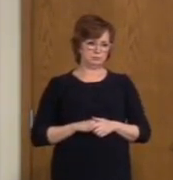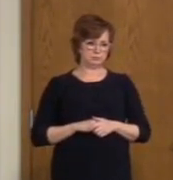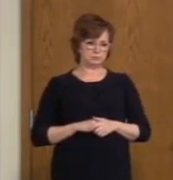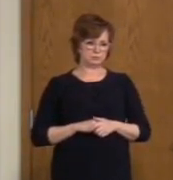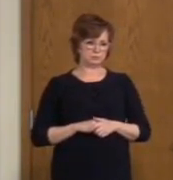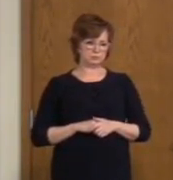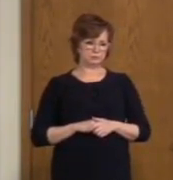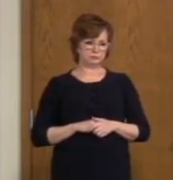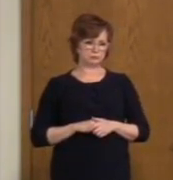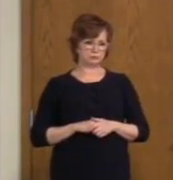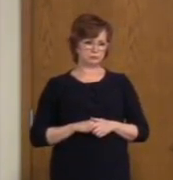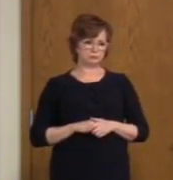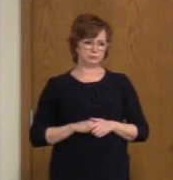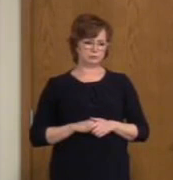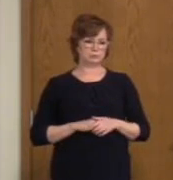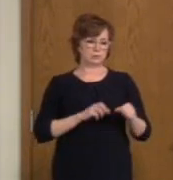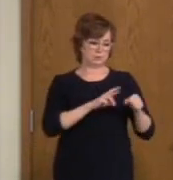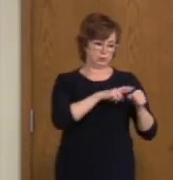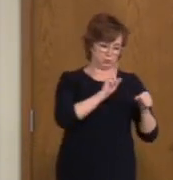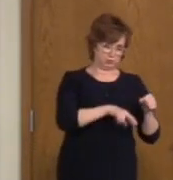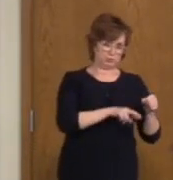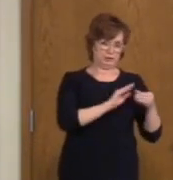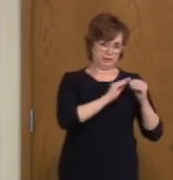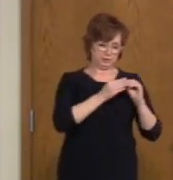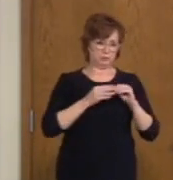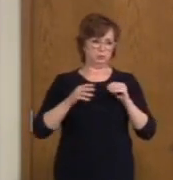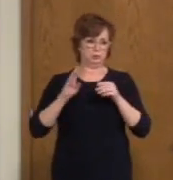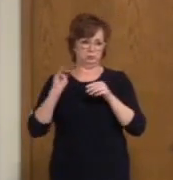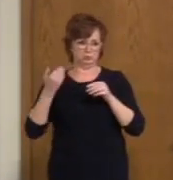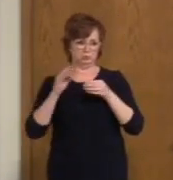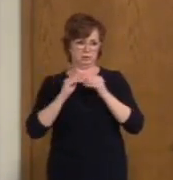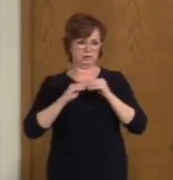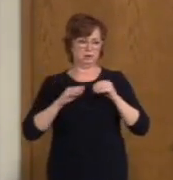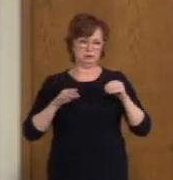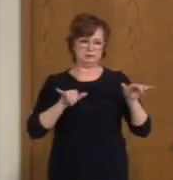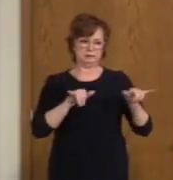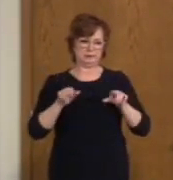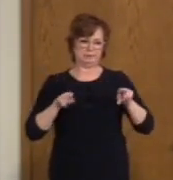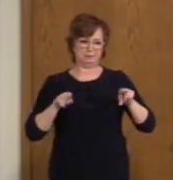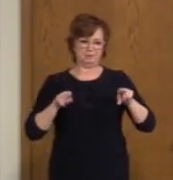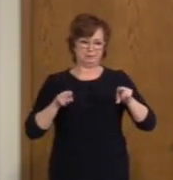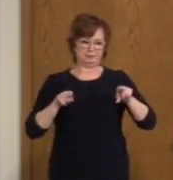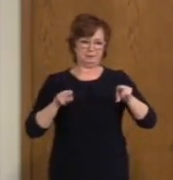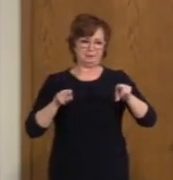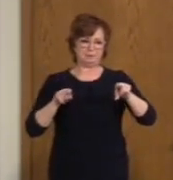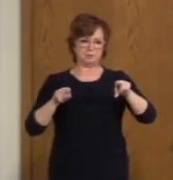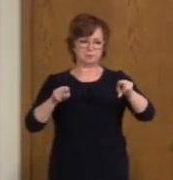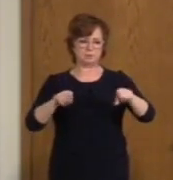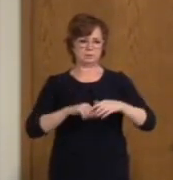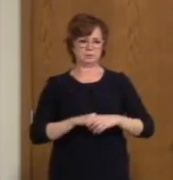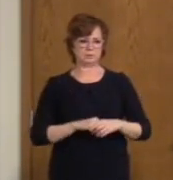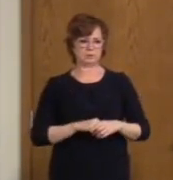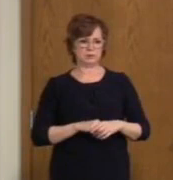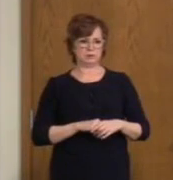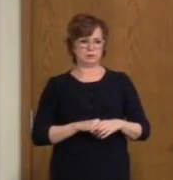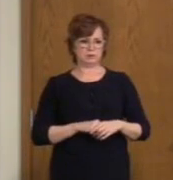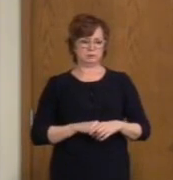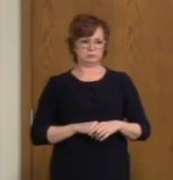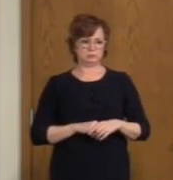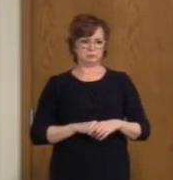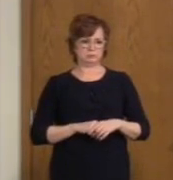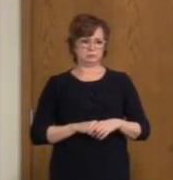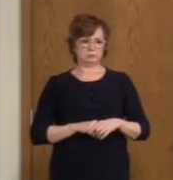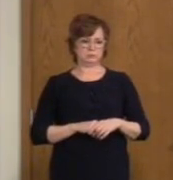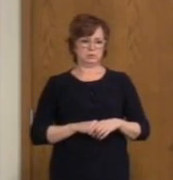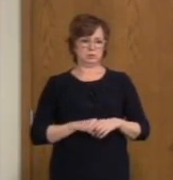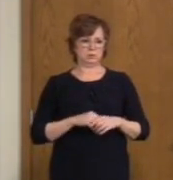similar trajectory to Regina and just being slightly behind it, why not take the decision out of people's hands and not rely on them